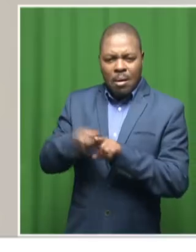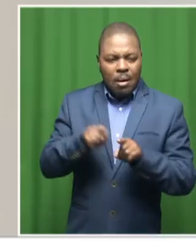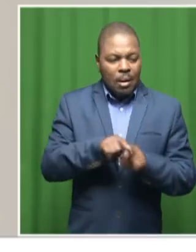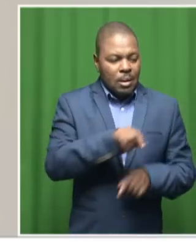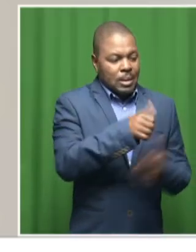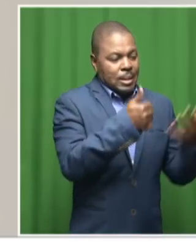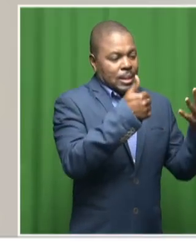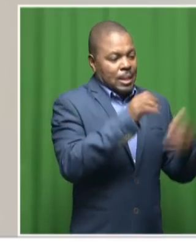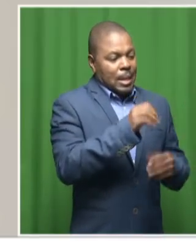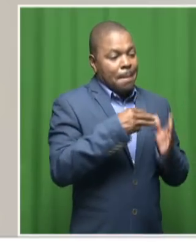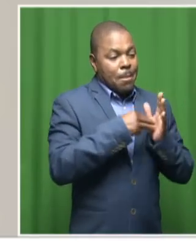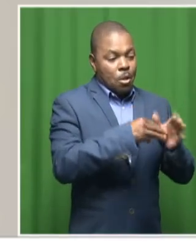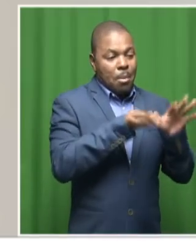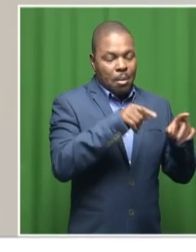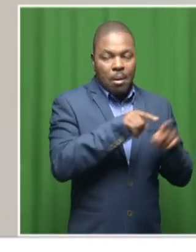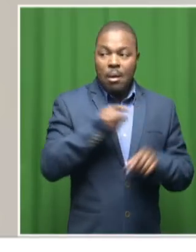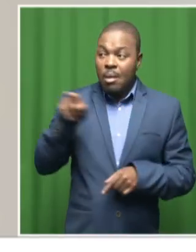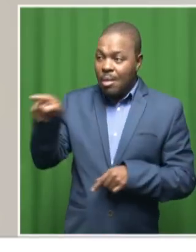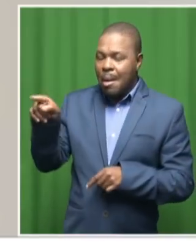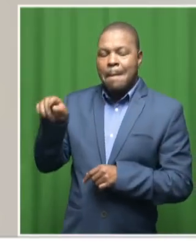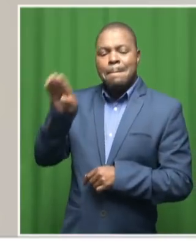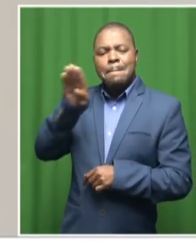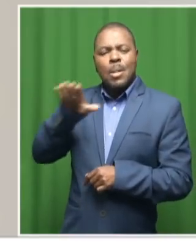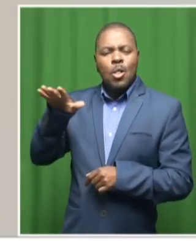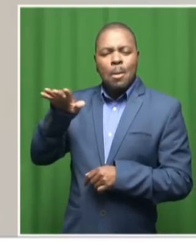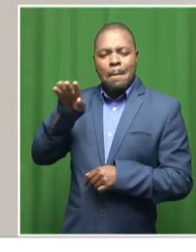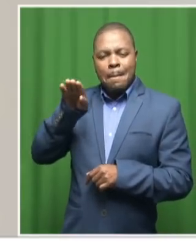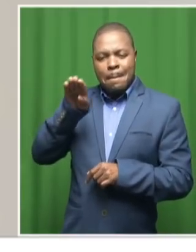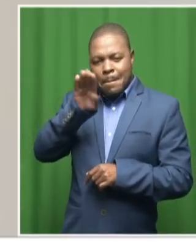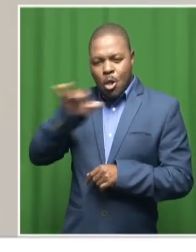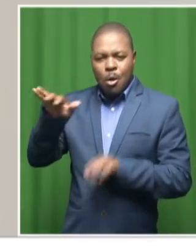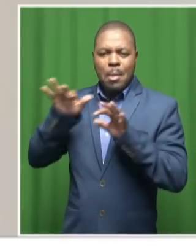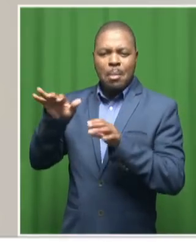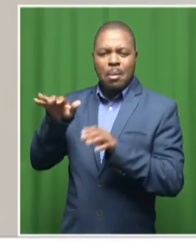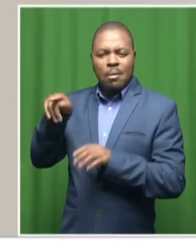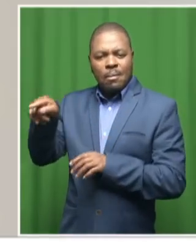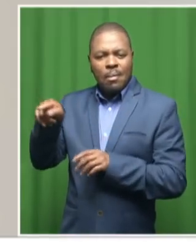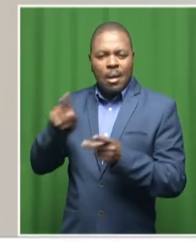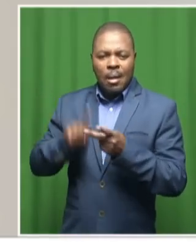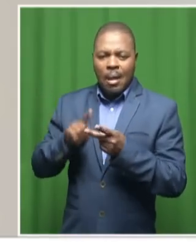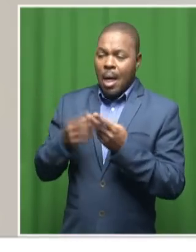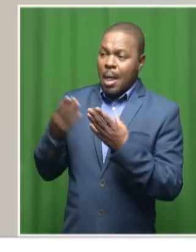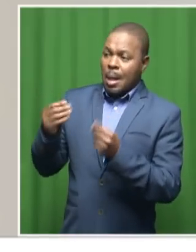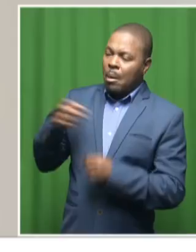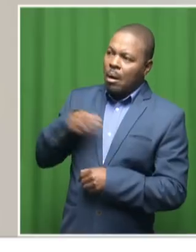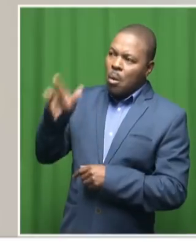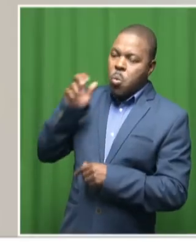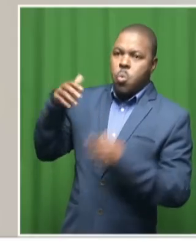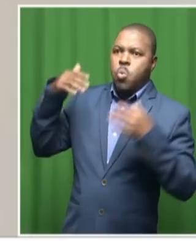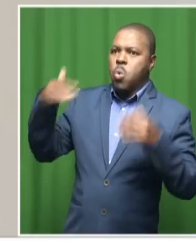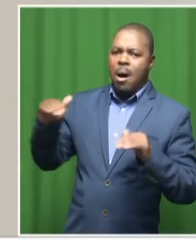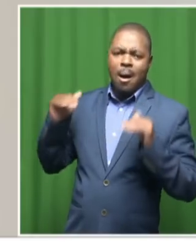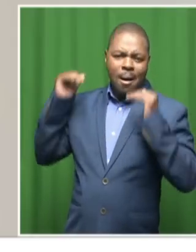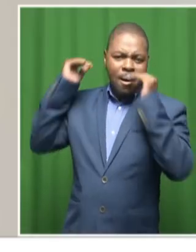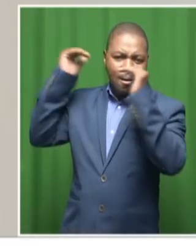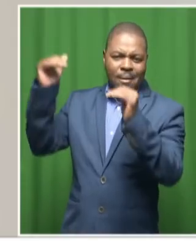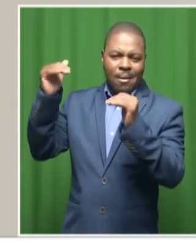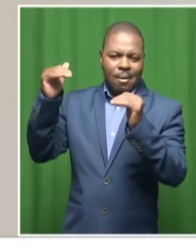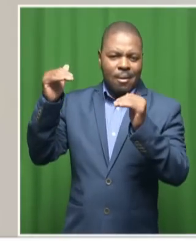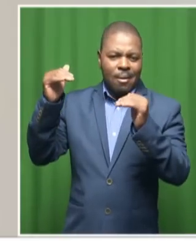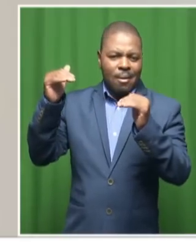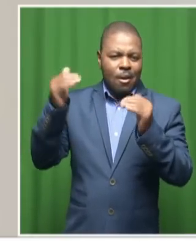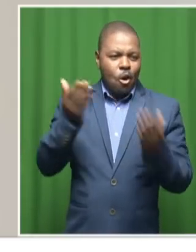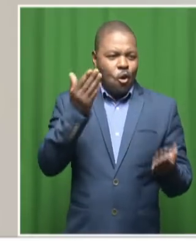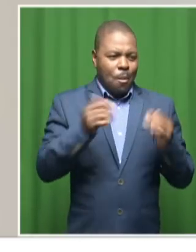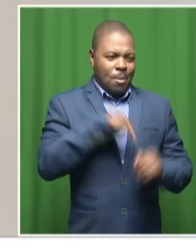million population, they've got over 1 billion population. So their numbers sound frightening to us. They're huge compared with what we would